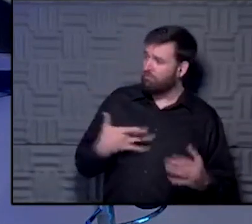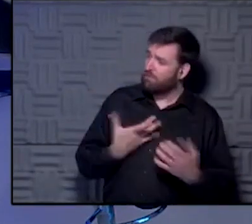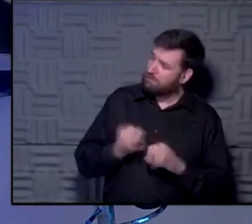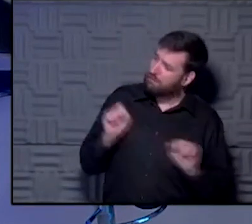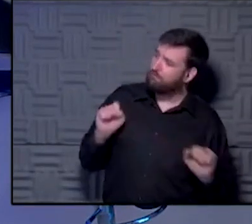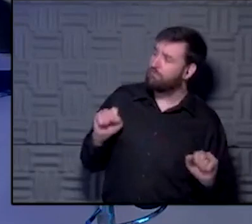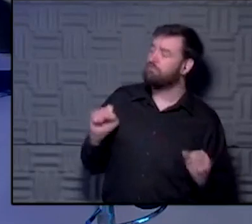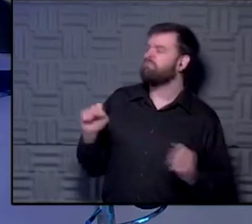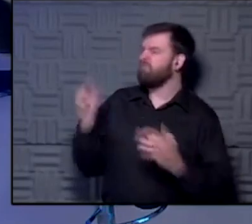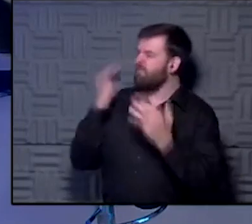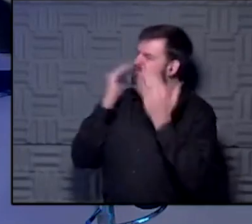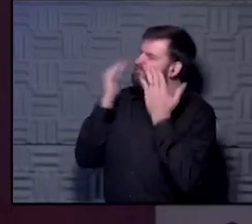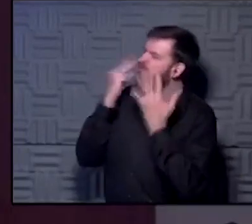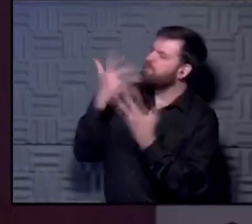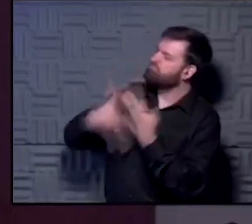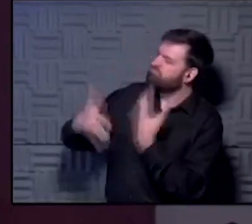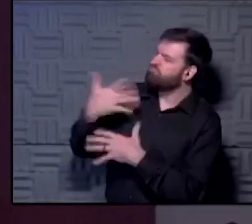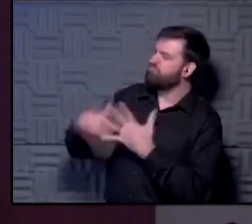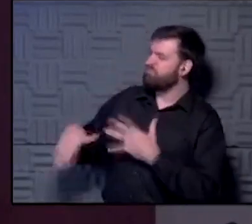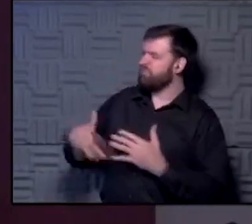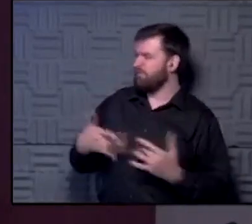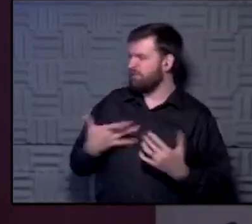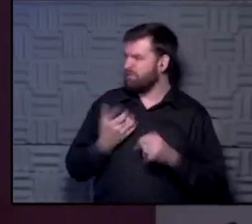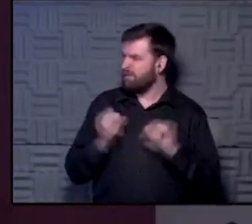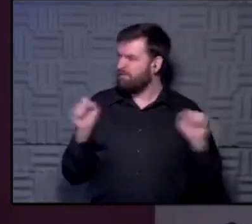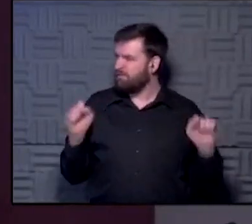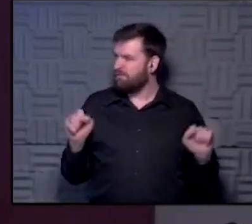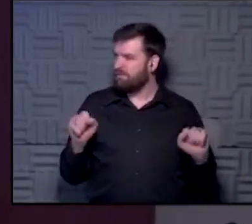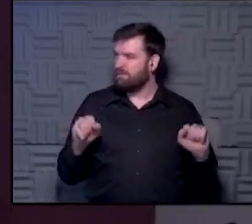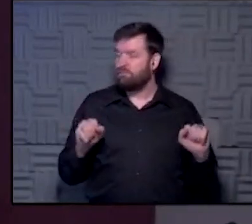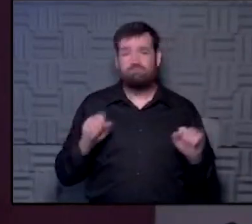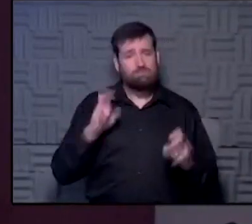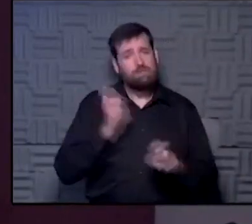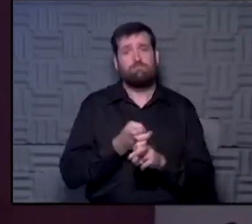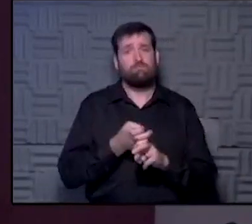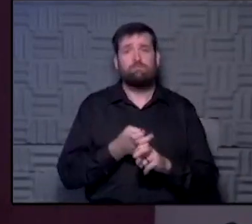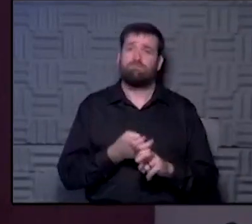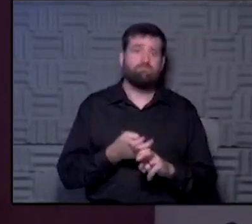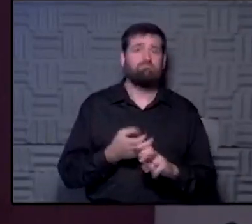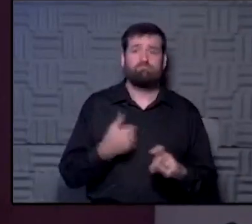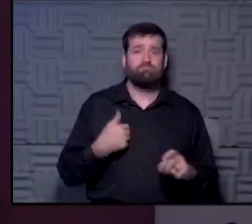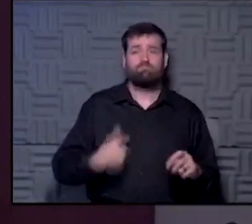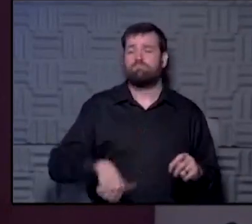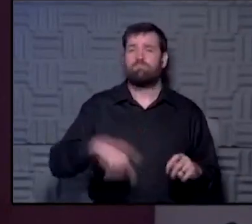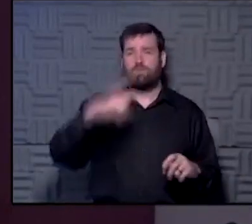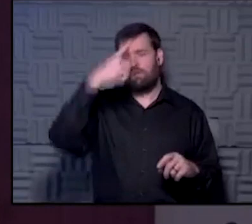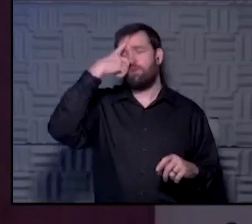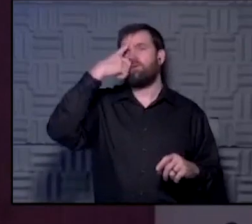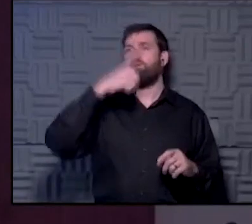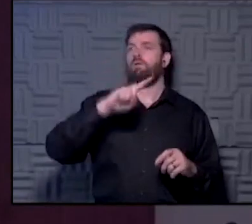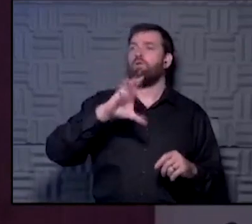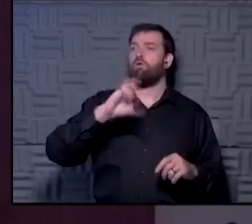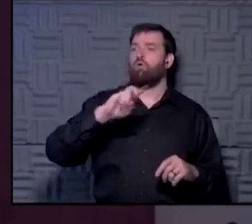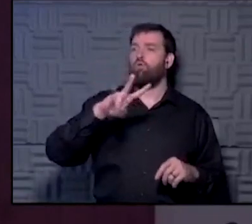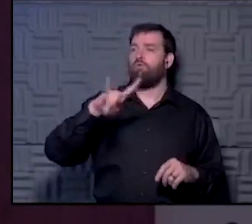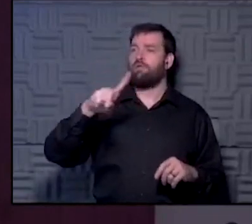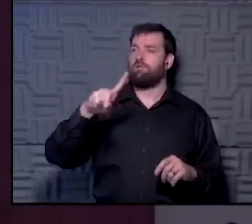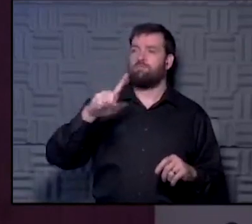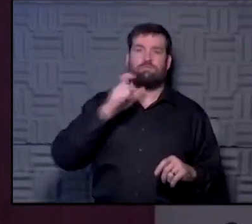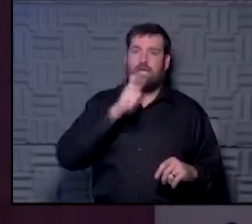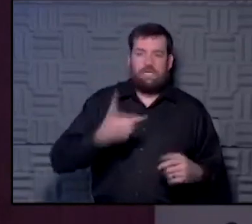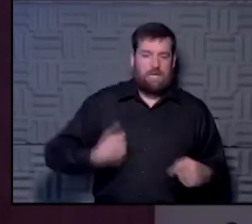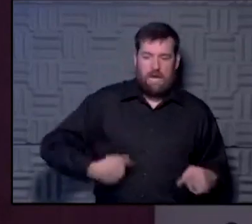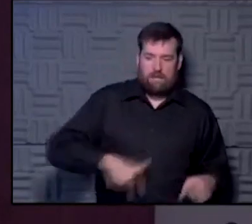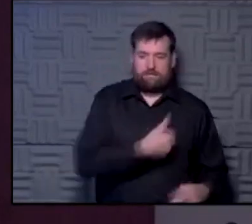safe. Familiarity makes us feel safe. It certainly does. It's hard, and we think about COVID as being an external threat, right? And